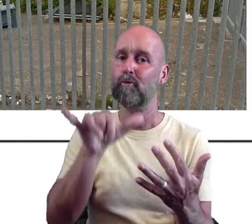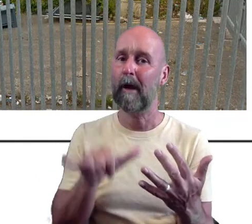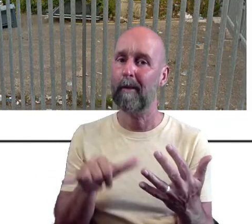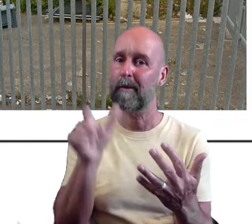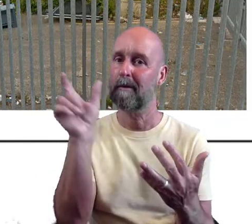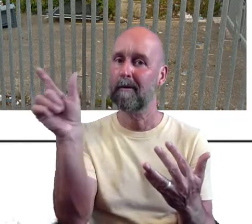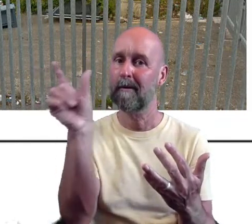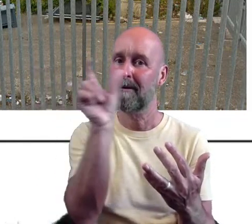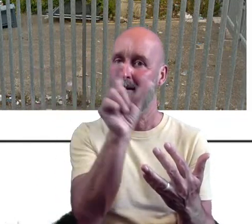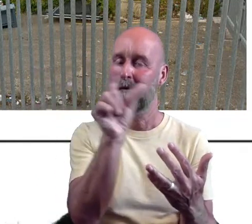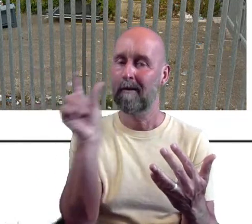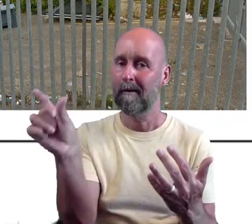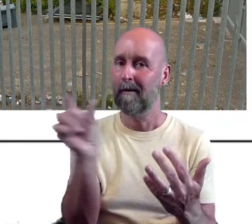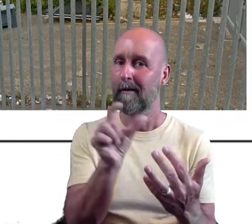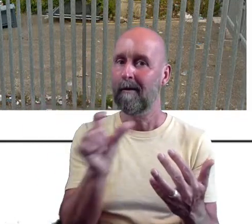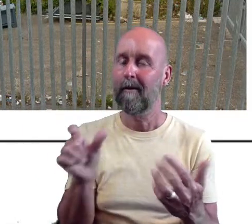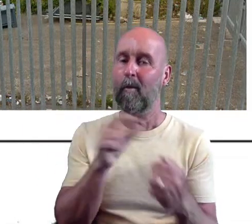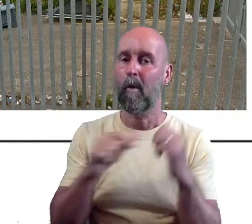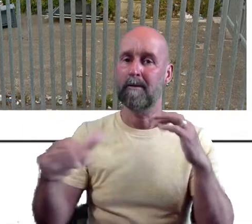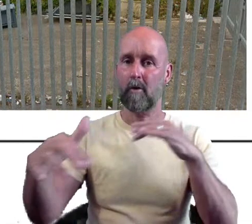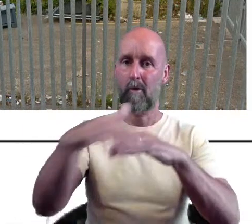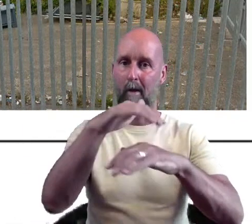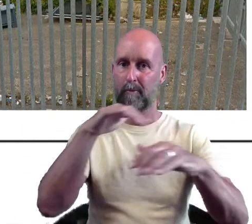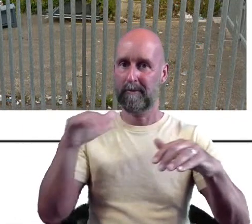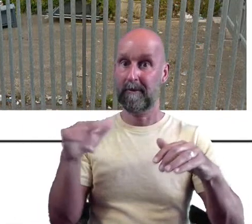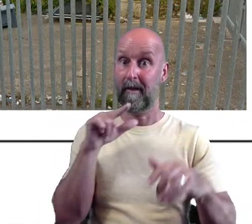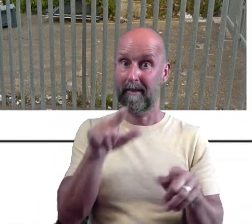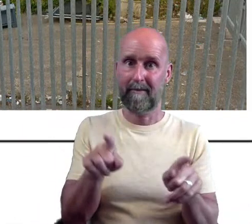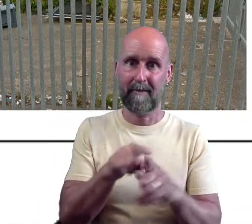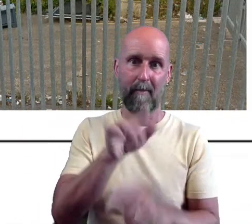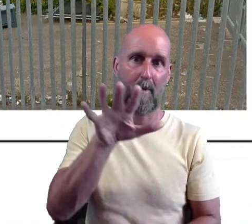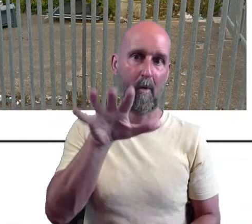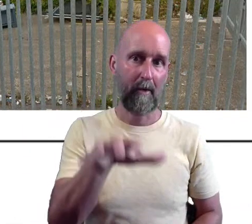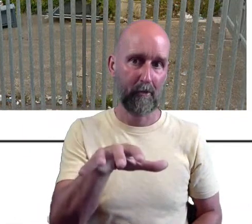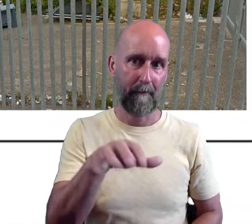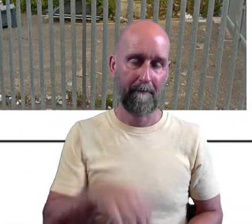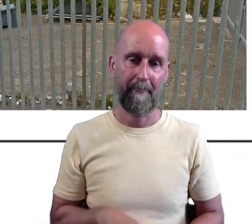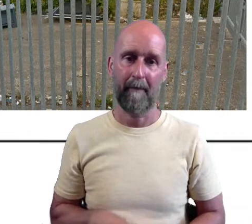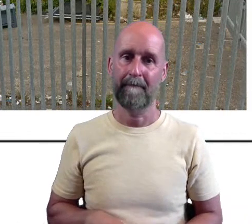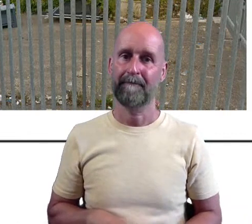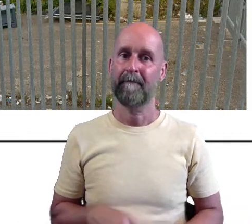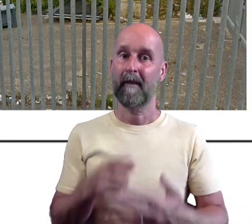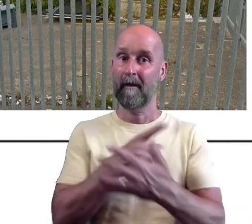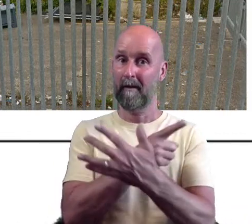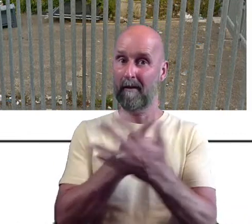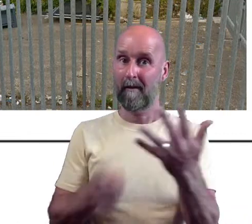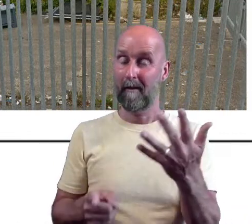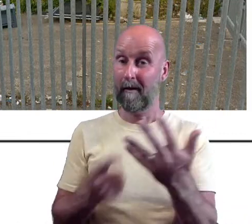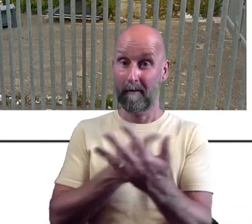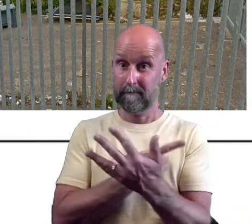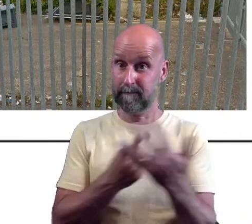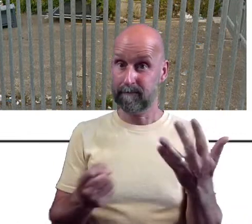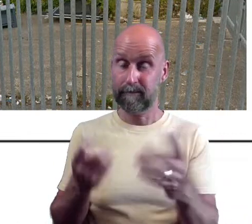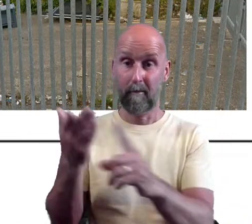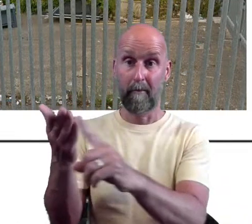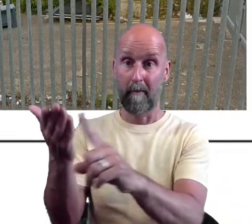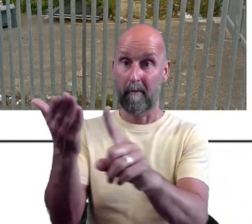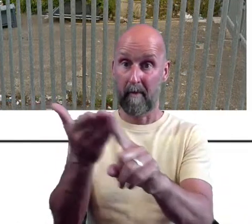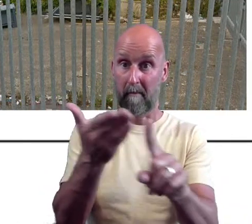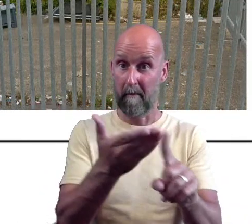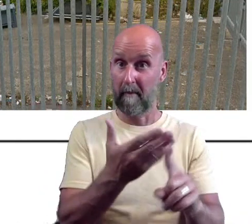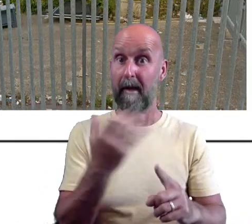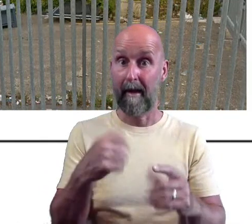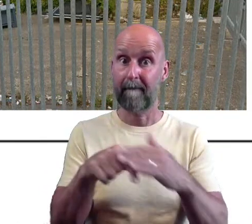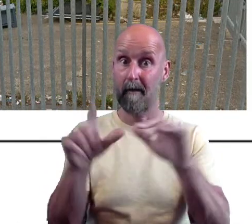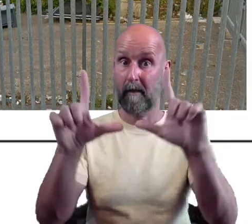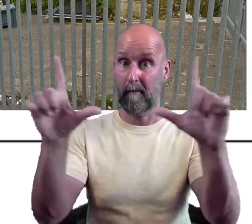reference to things in your surroundings at that location. So as you can see, it's like absolutely saturated with references. But